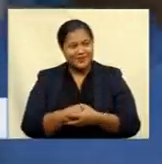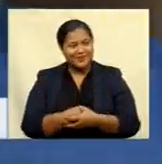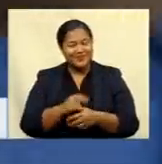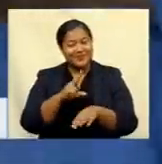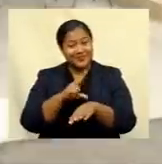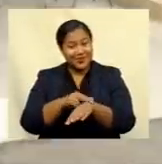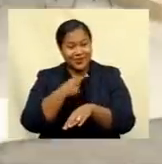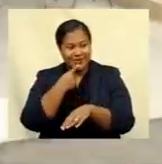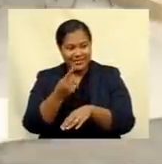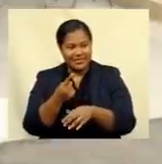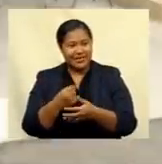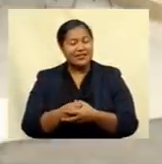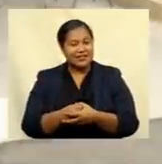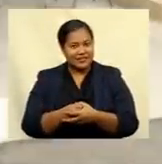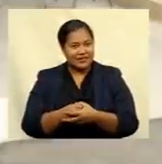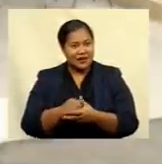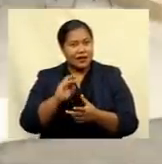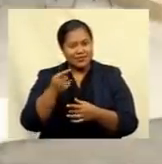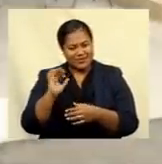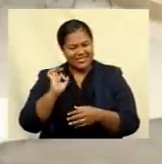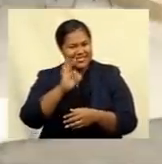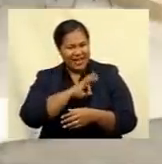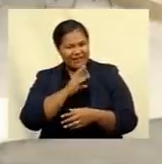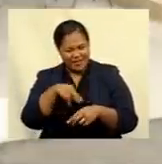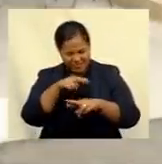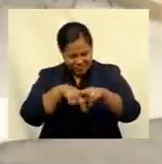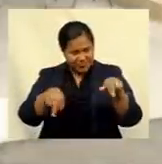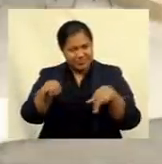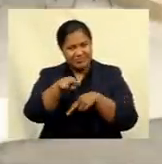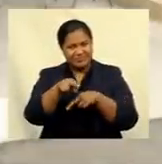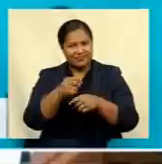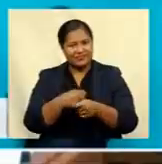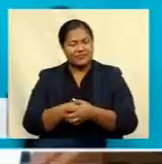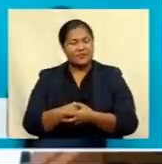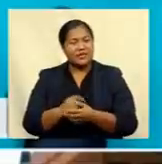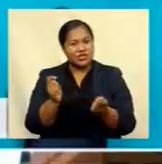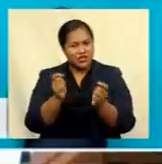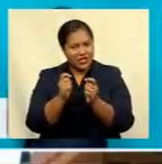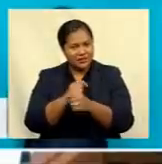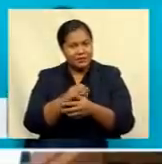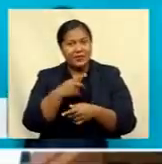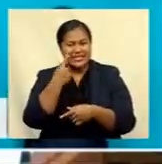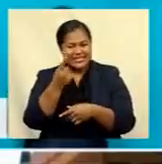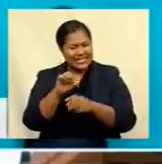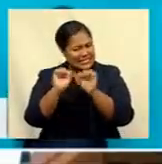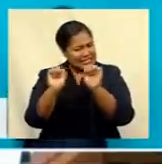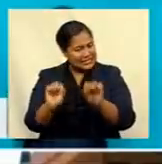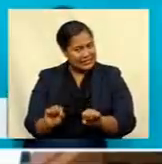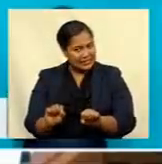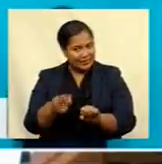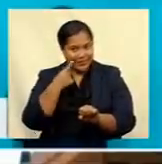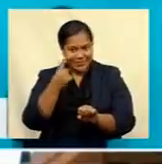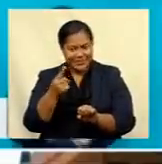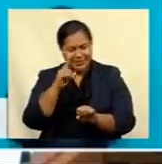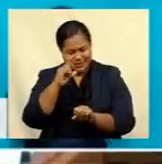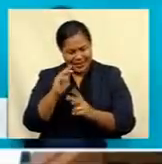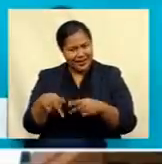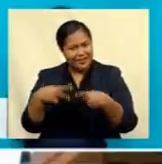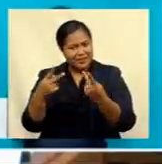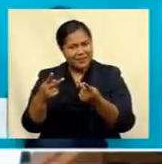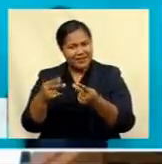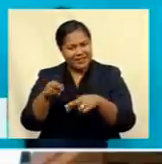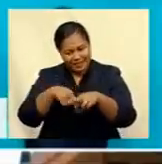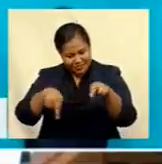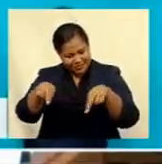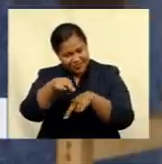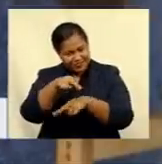Wangainambete says they are also putting their staff on rotational shift. We're looking at a system of actually being able to provide a rotational basis